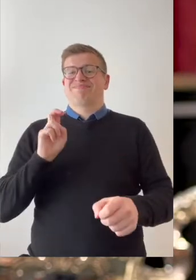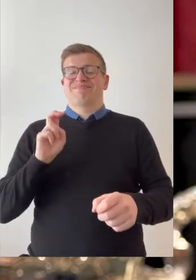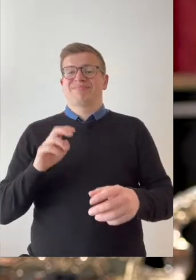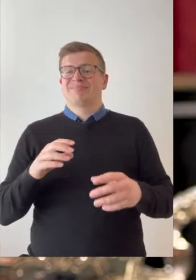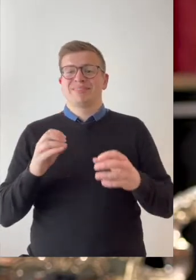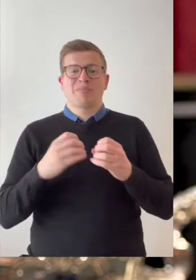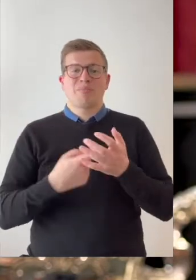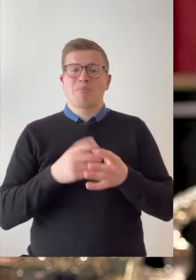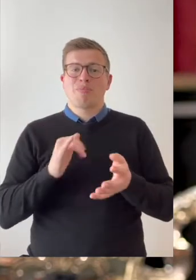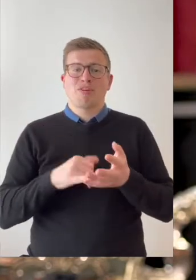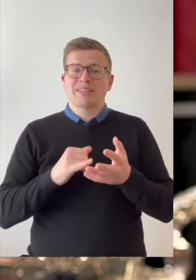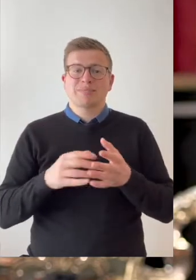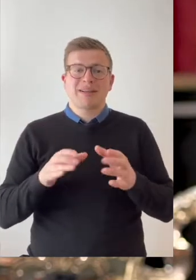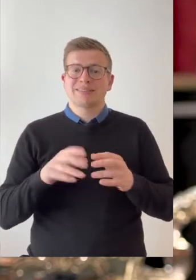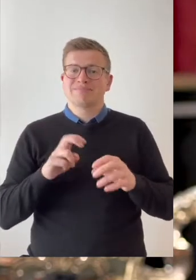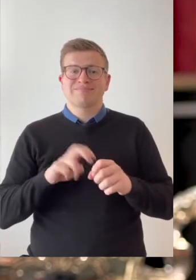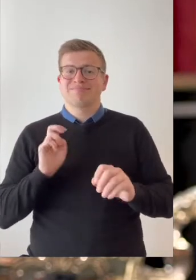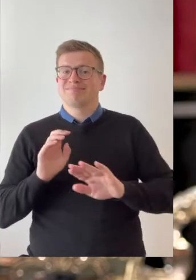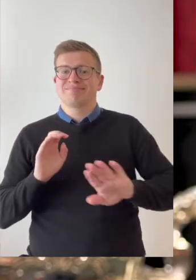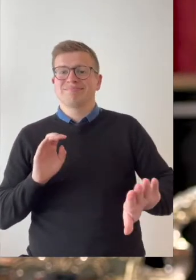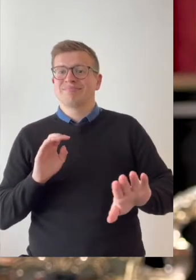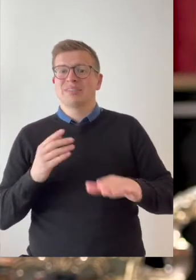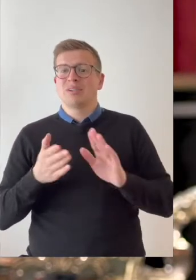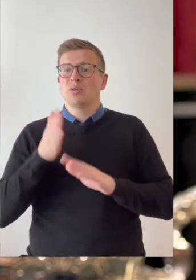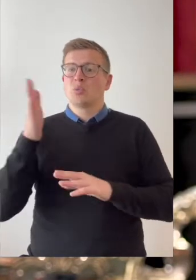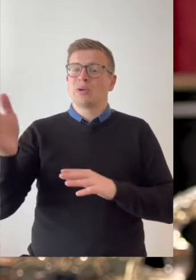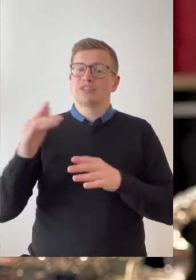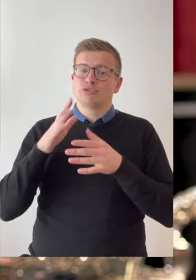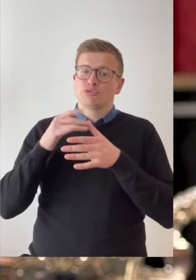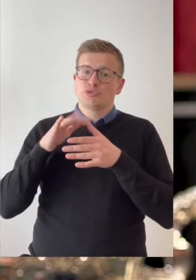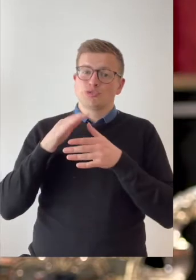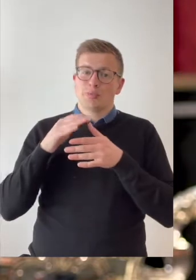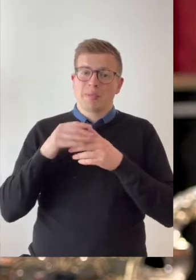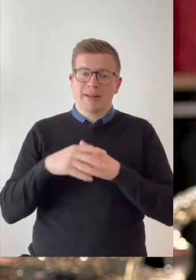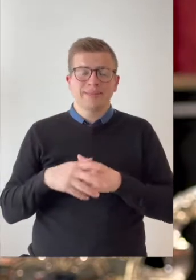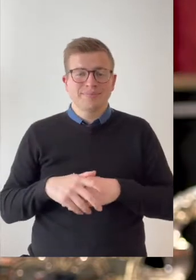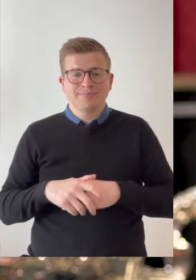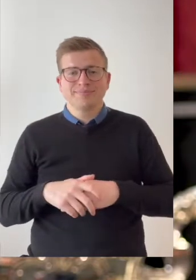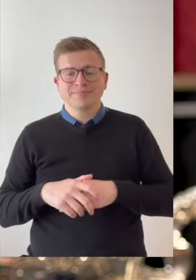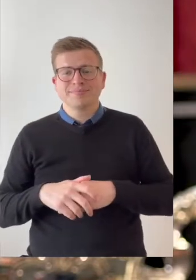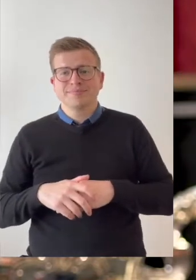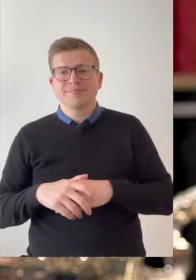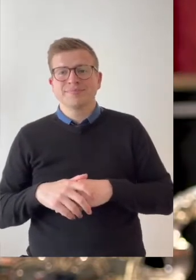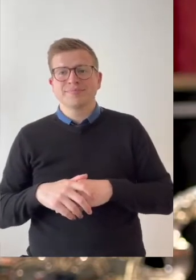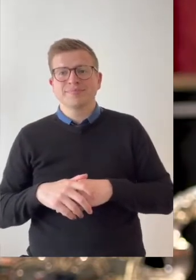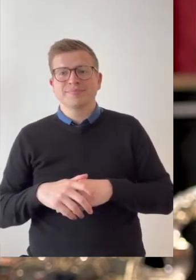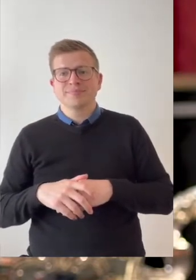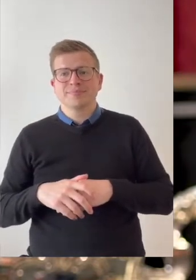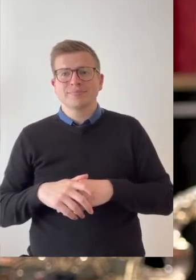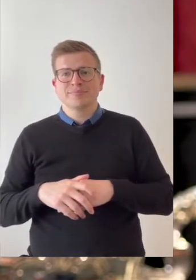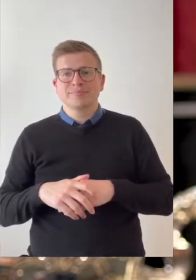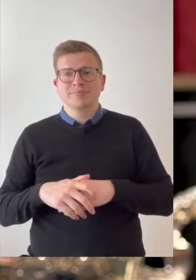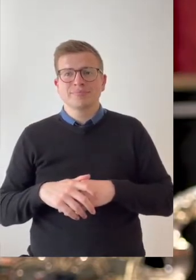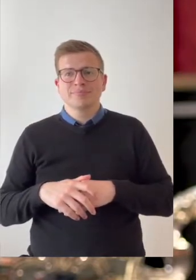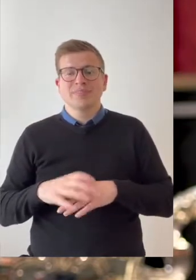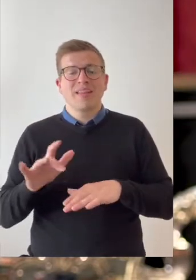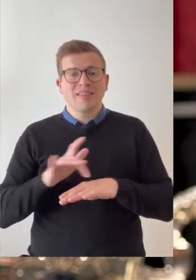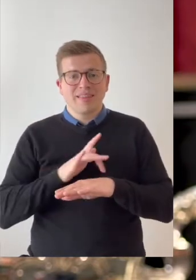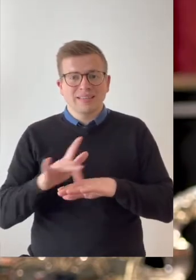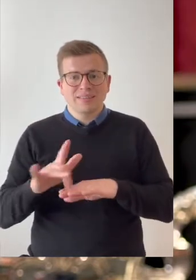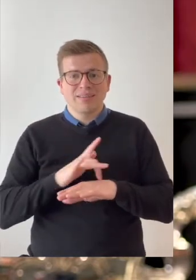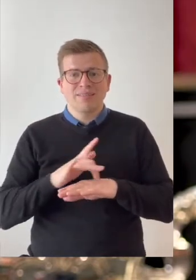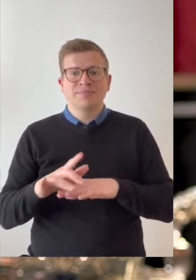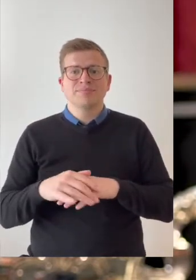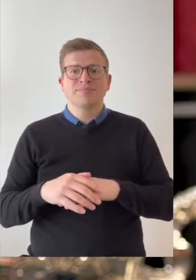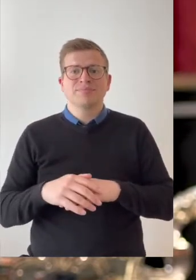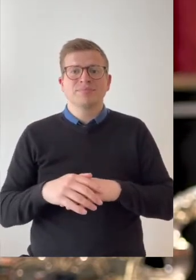I left brass banding behind and then went into trumpet playing